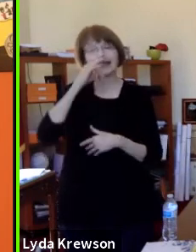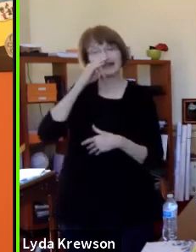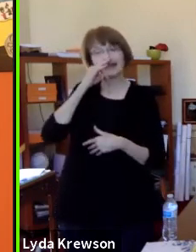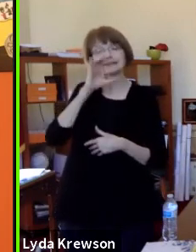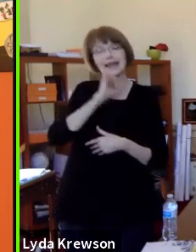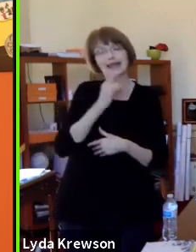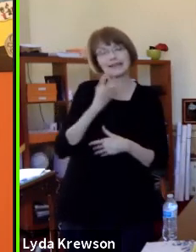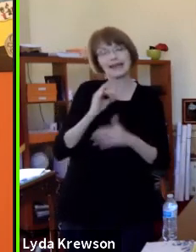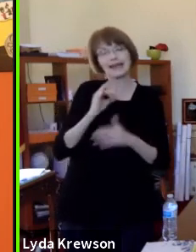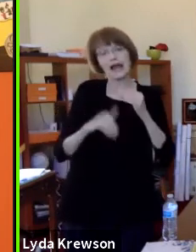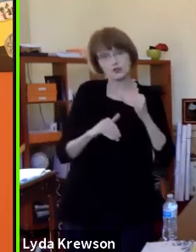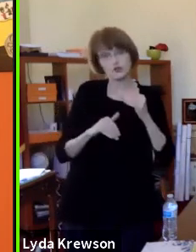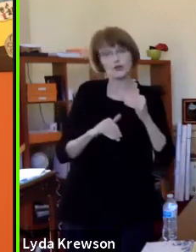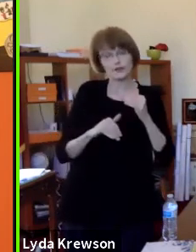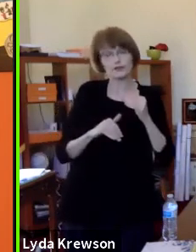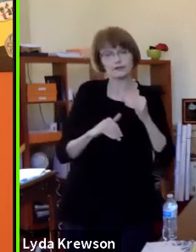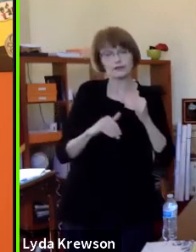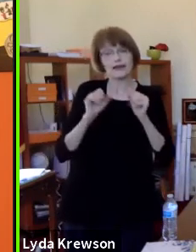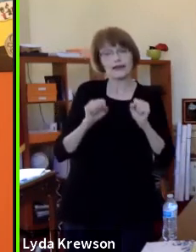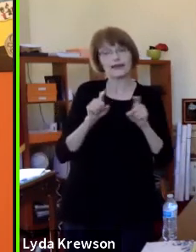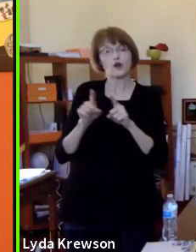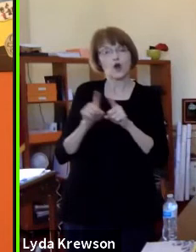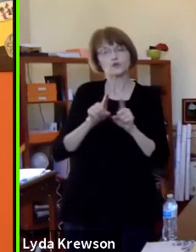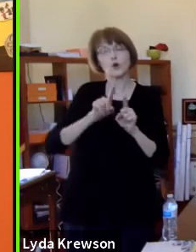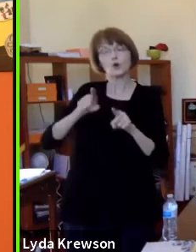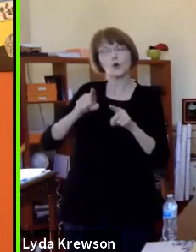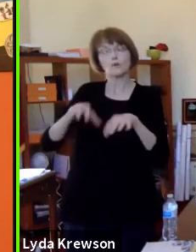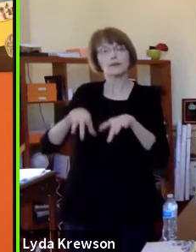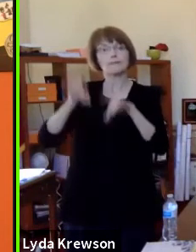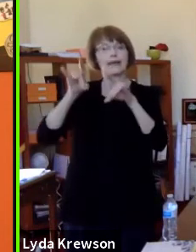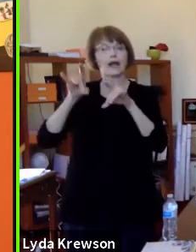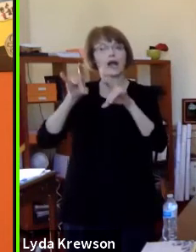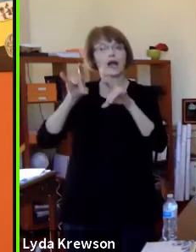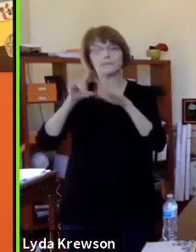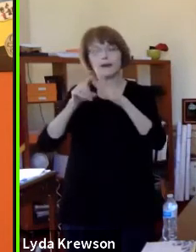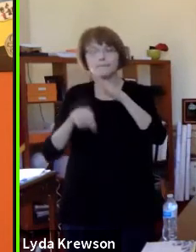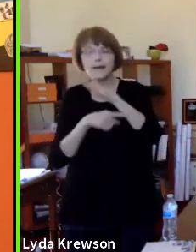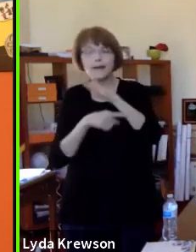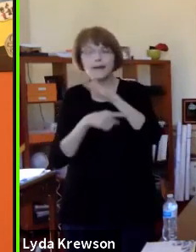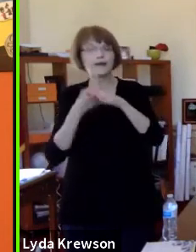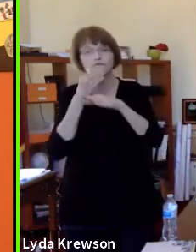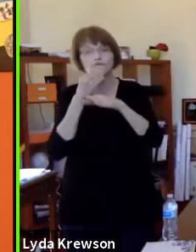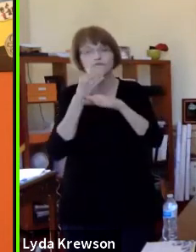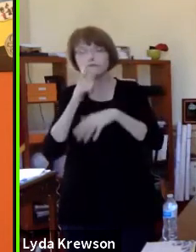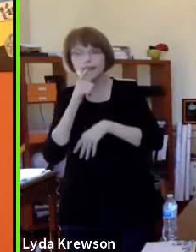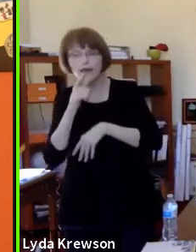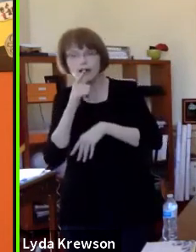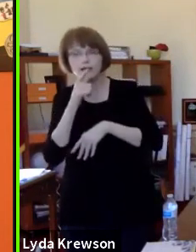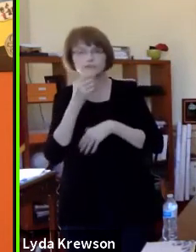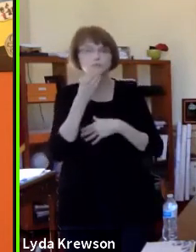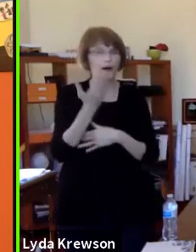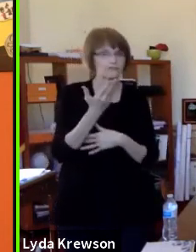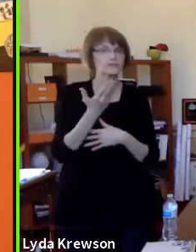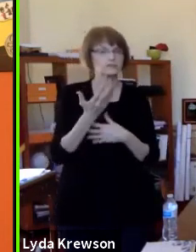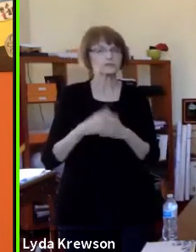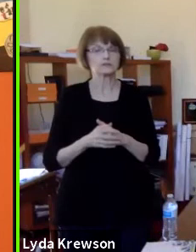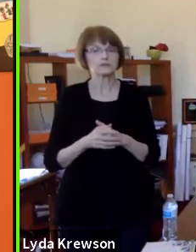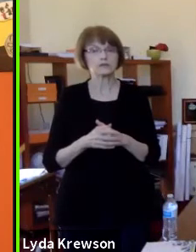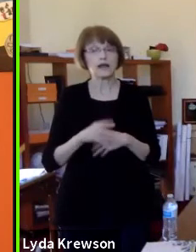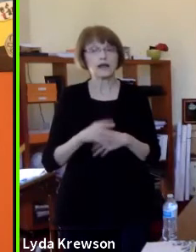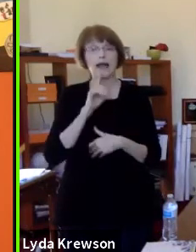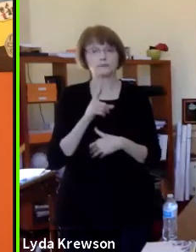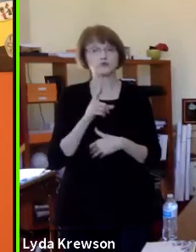18 and under can also go there and get a grab and go bag for lunch and breakfast. And I'm sure that